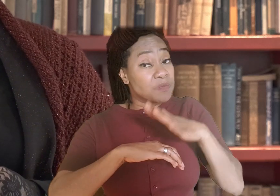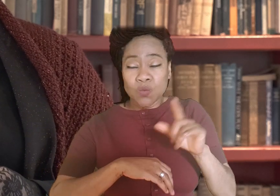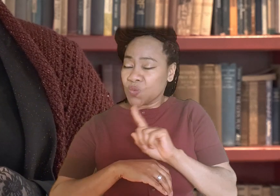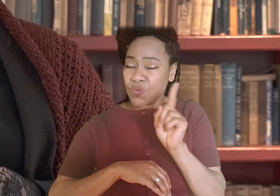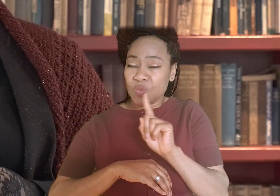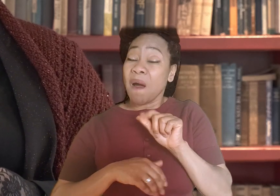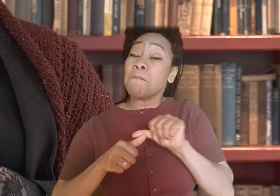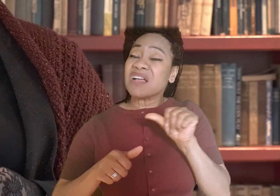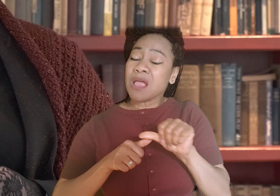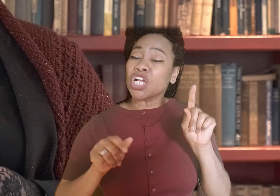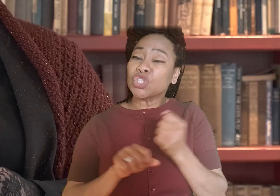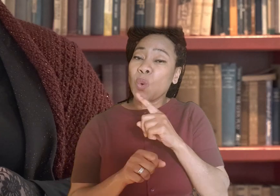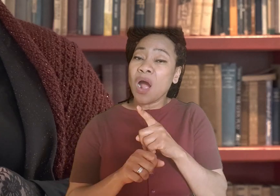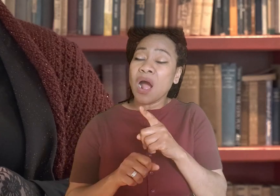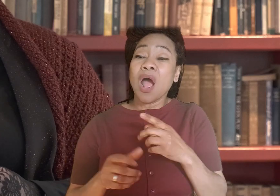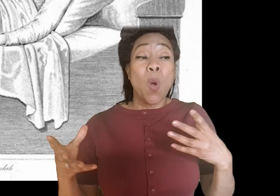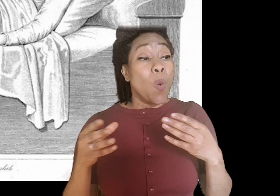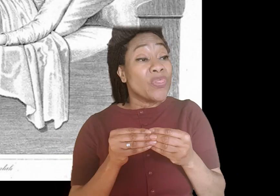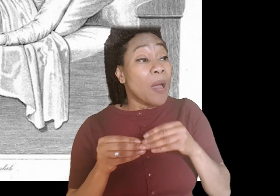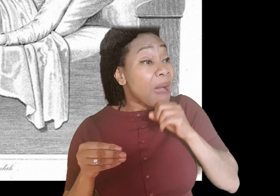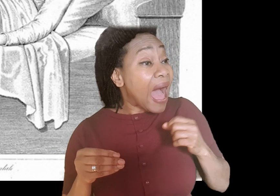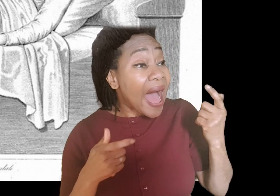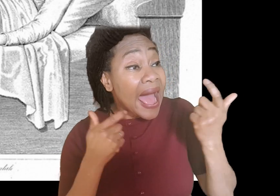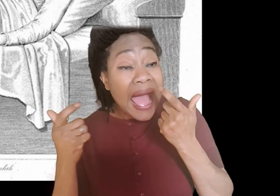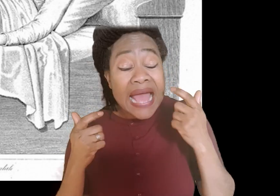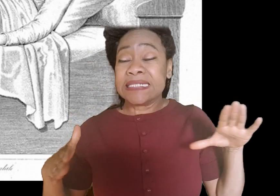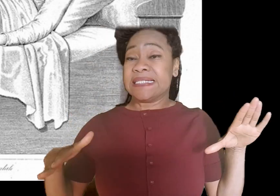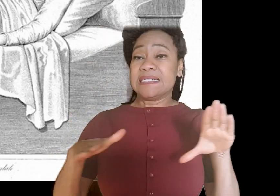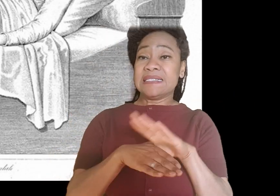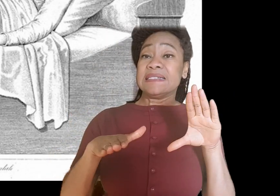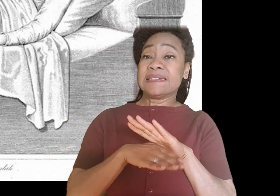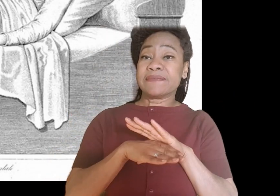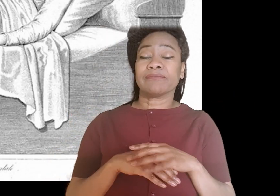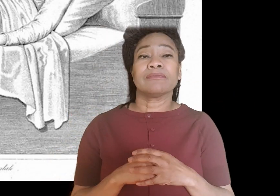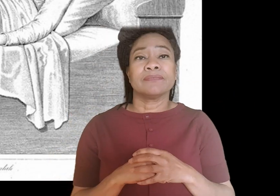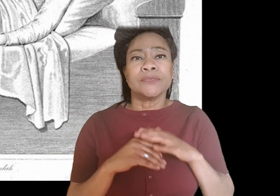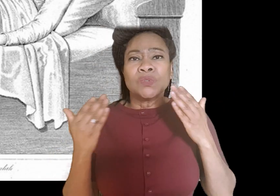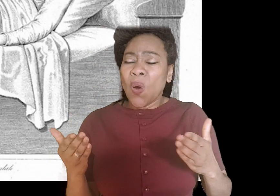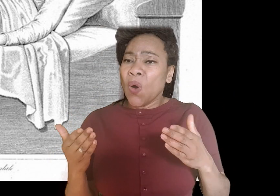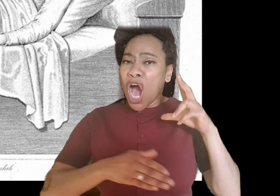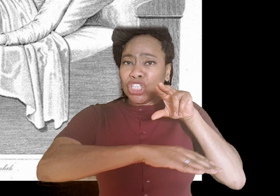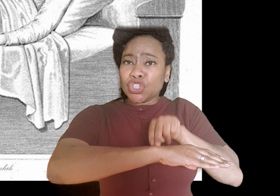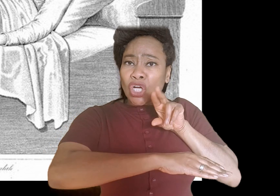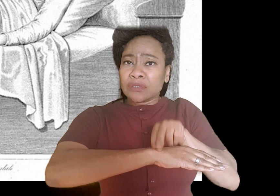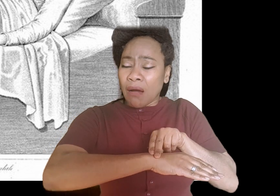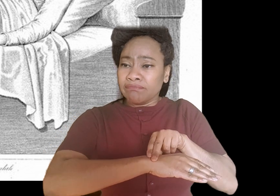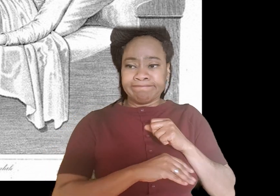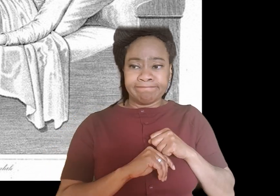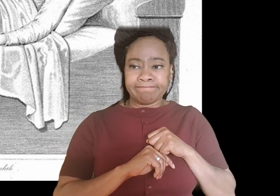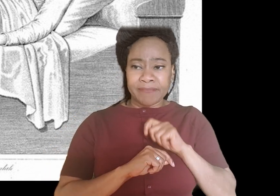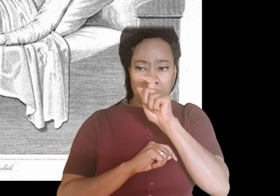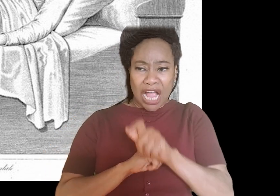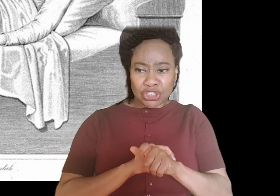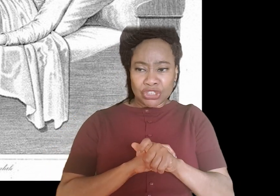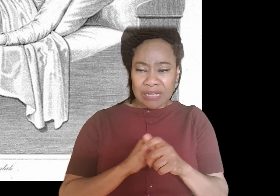a better remedy is to sleep with a man. So, how were doctors going to titillate their patients in a respectable